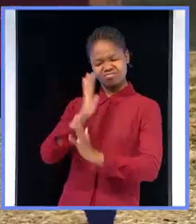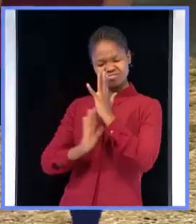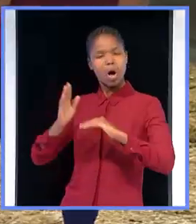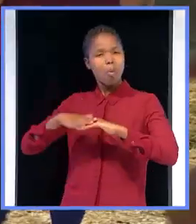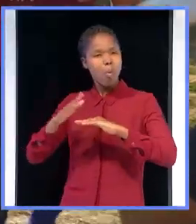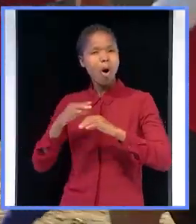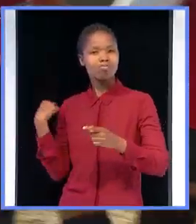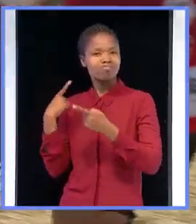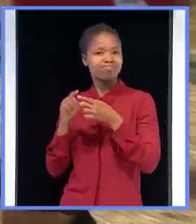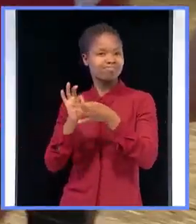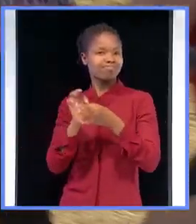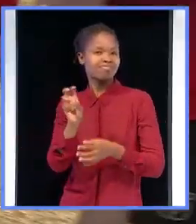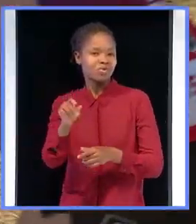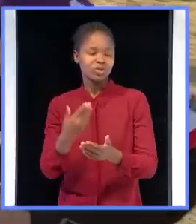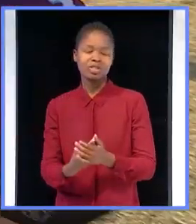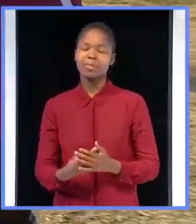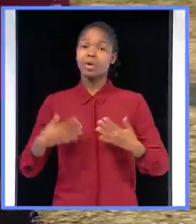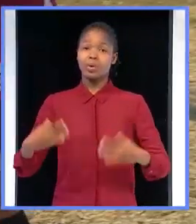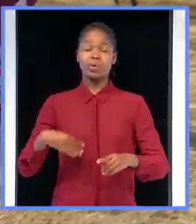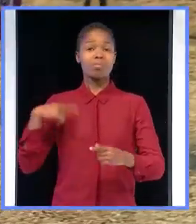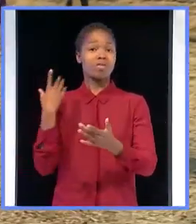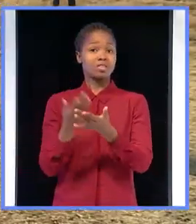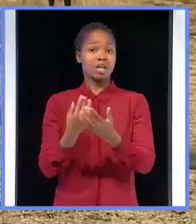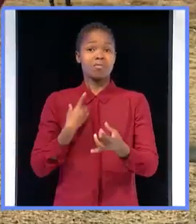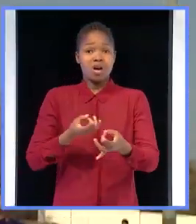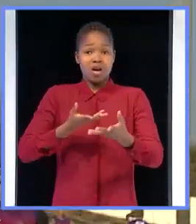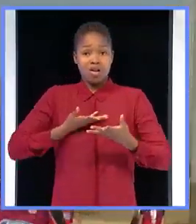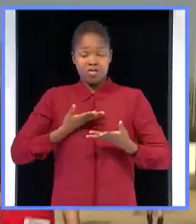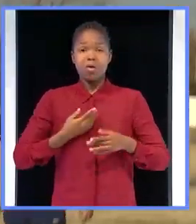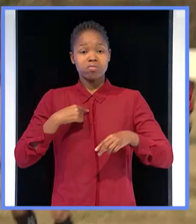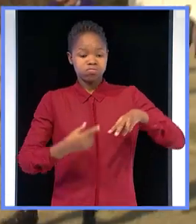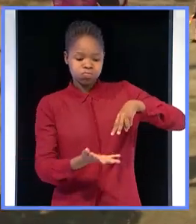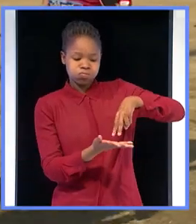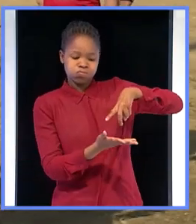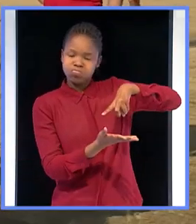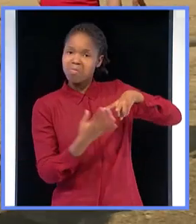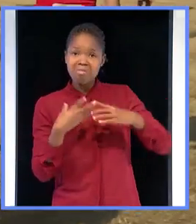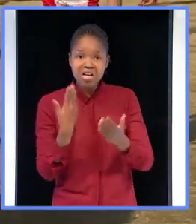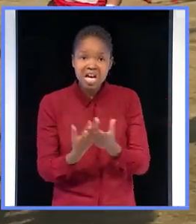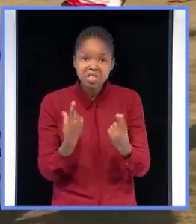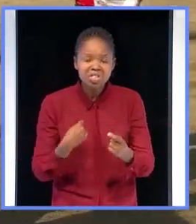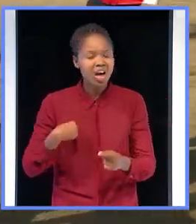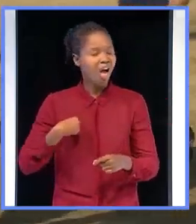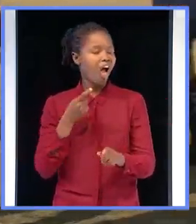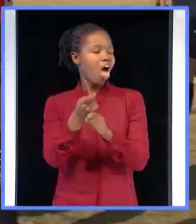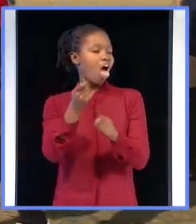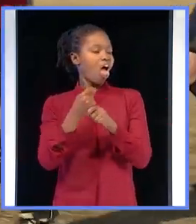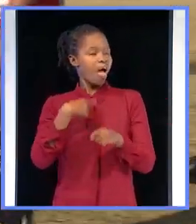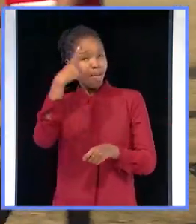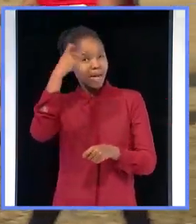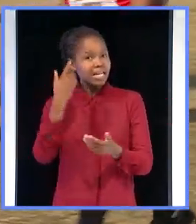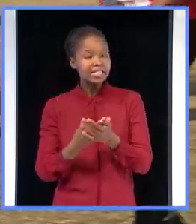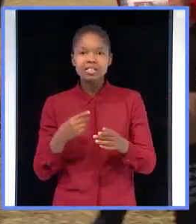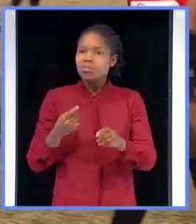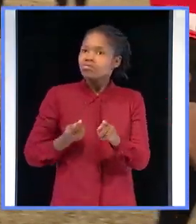us about his journey with JP. The first time they told us, no, there's a guy with only one leg playing, we thought, no, it's a joke. Yeah. And actually, we didn't even know he had one leg